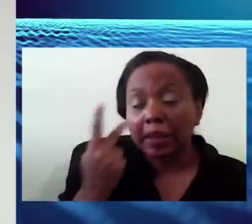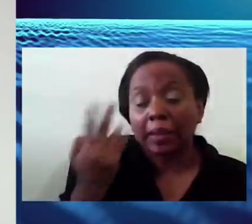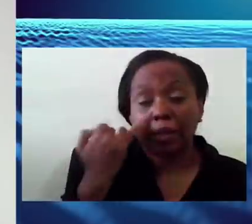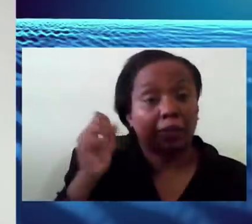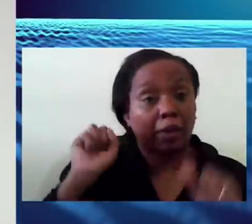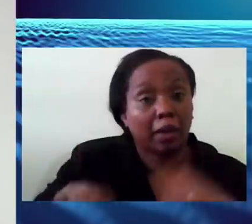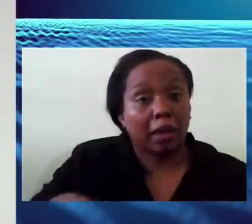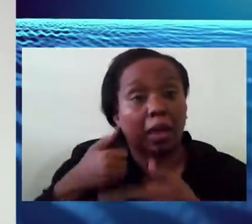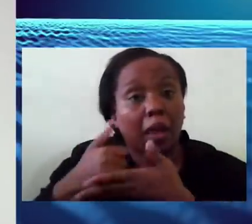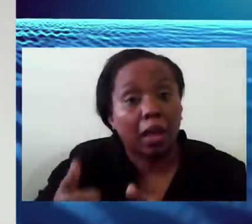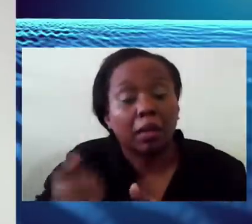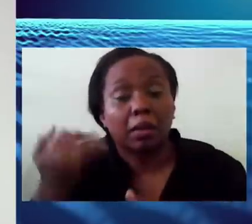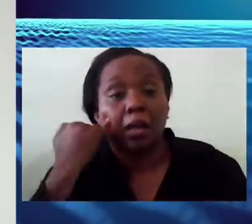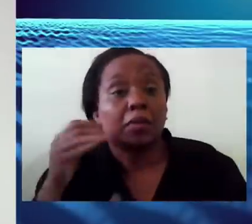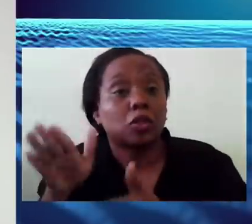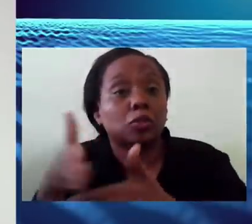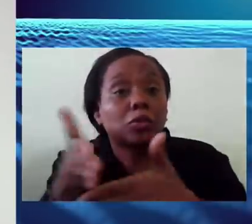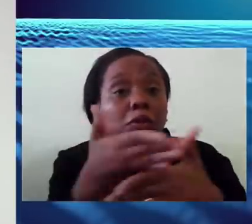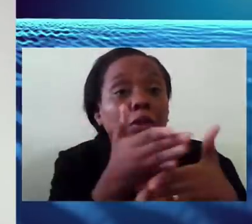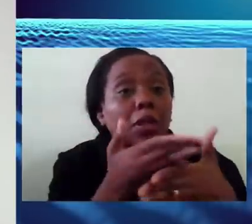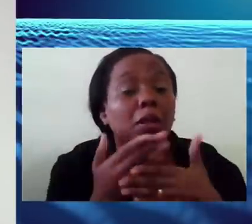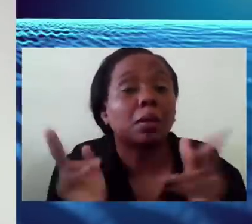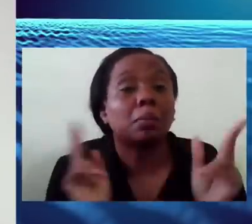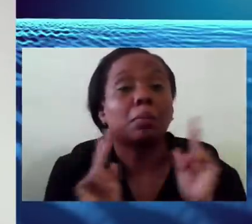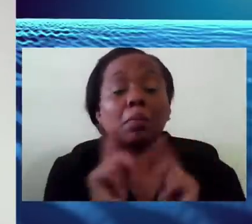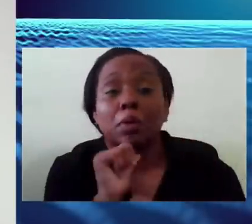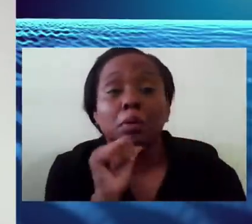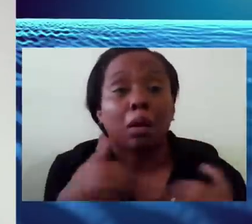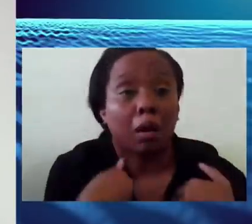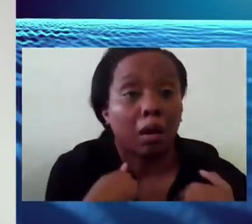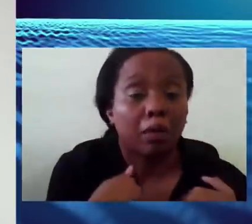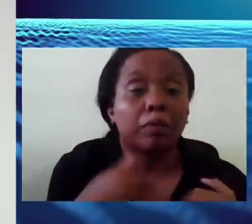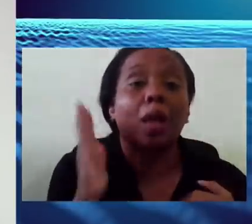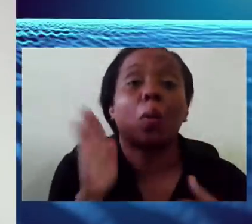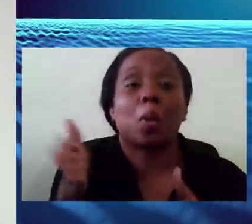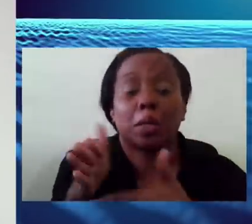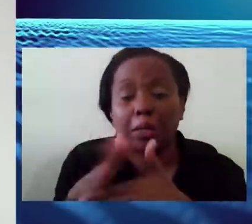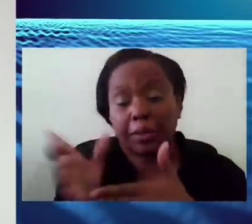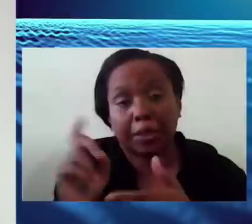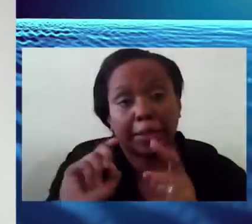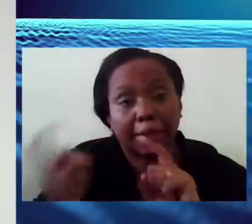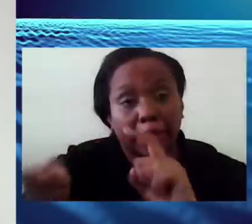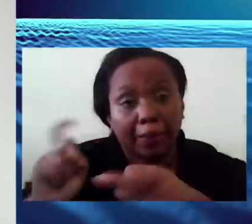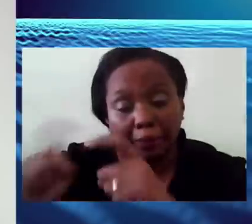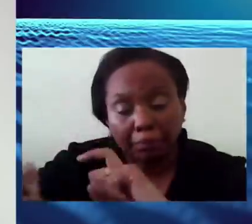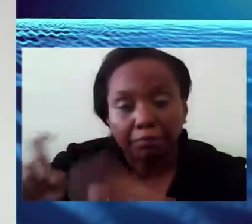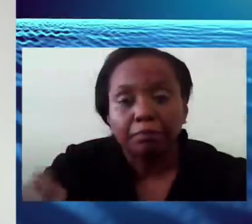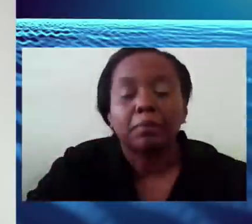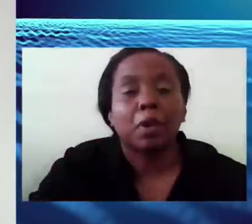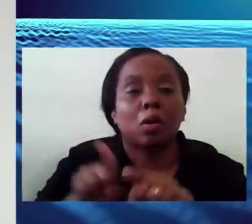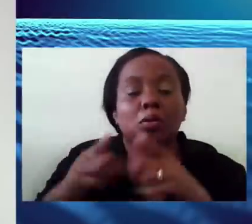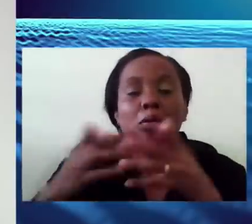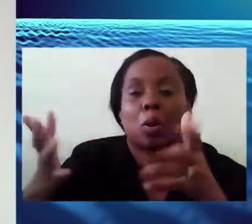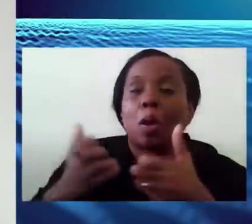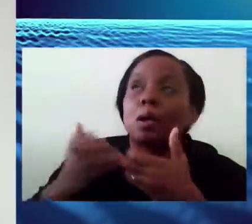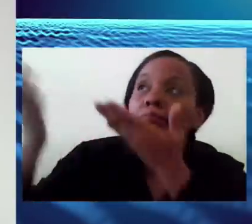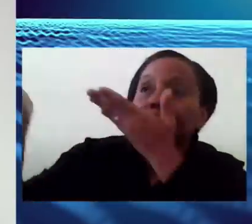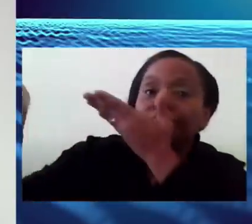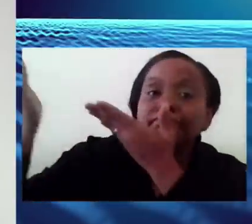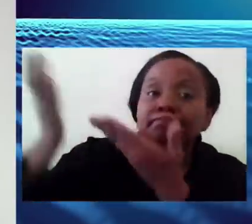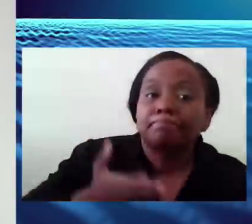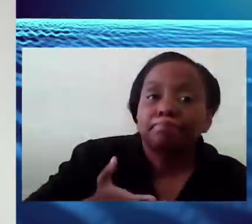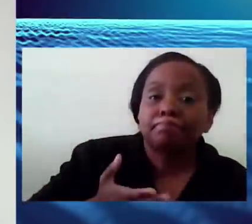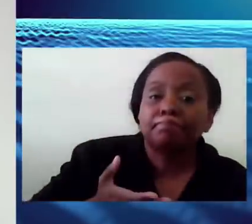to share so that those who don't have may be able to get some. We're looking at trying to import some sort of